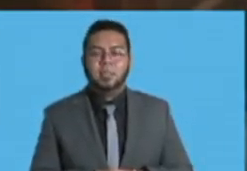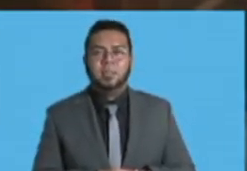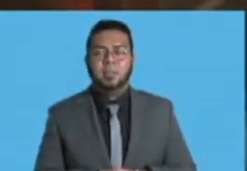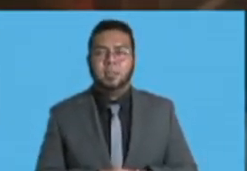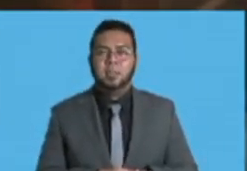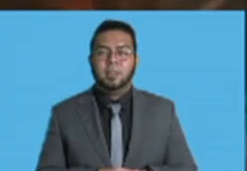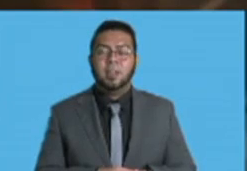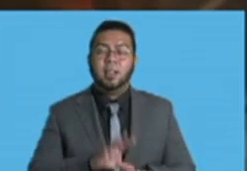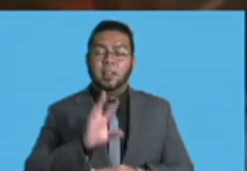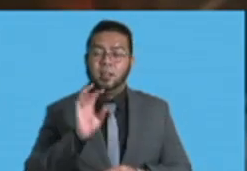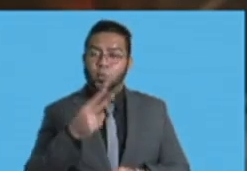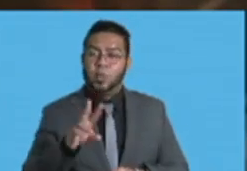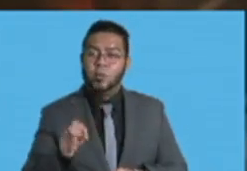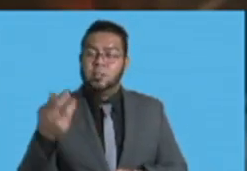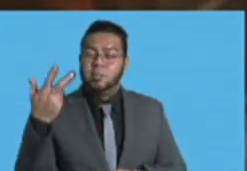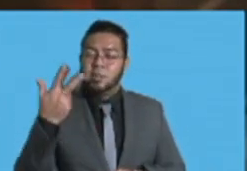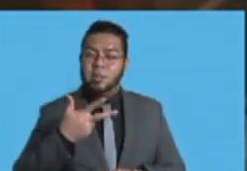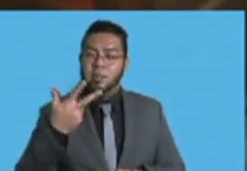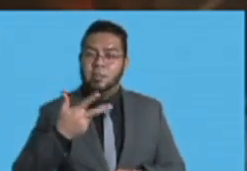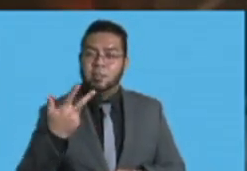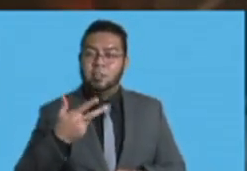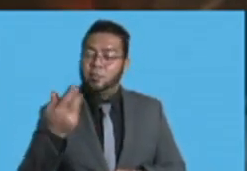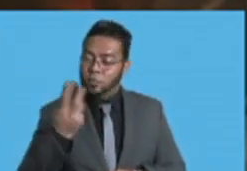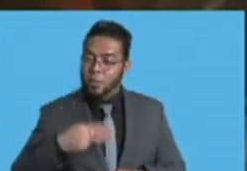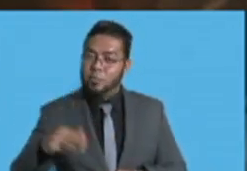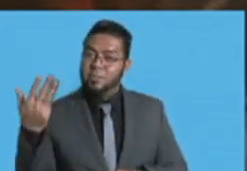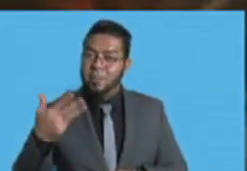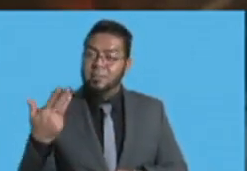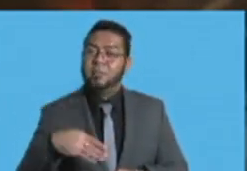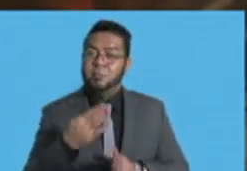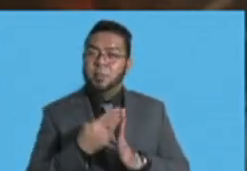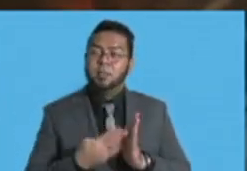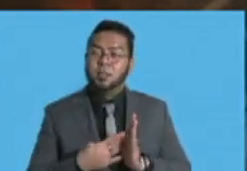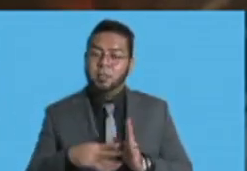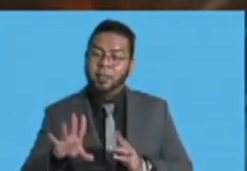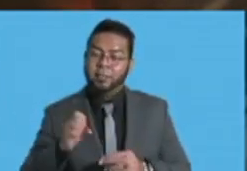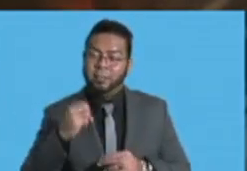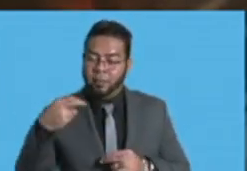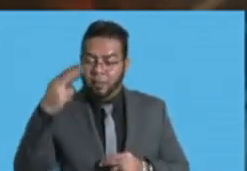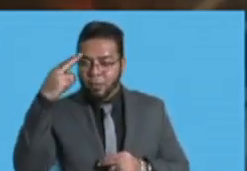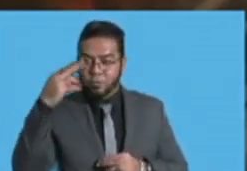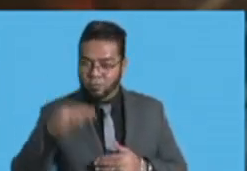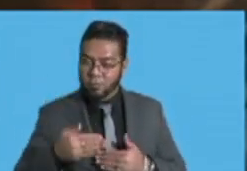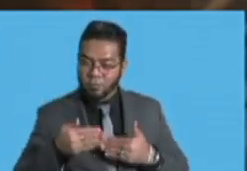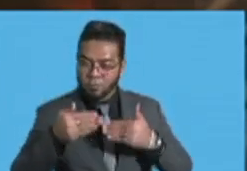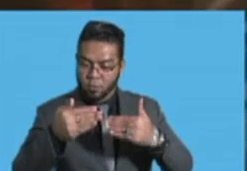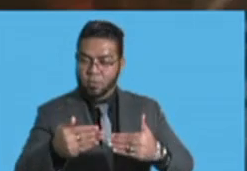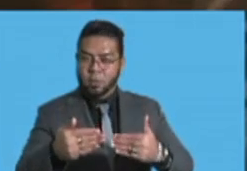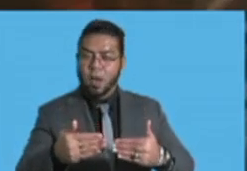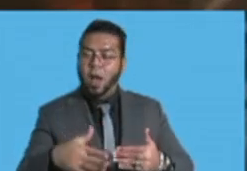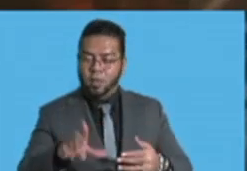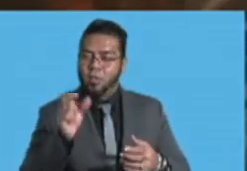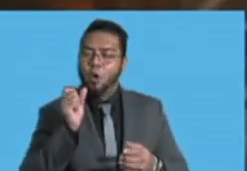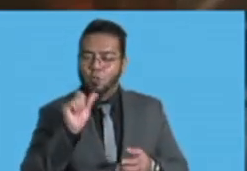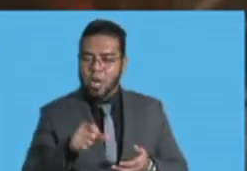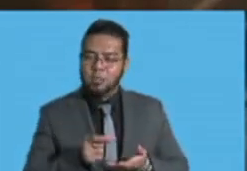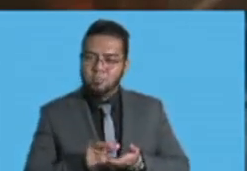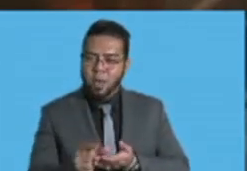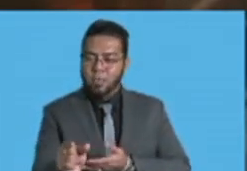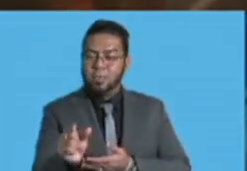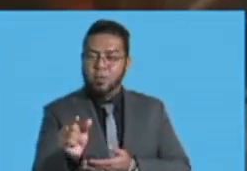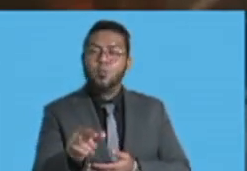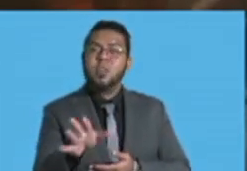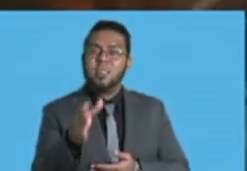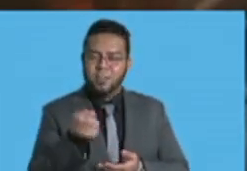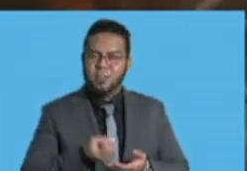this 2018-2019 budget will take the nation further along the right path. We owe it to the